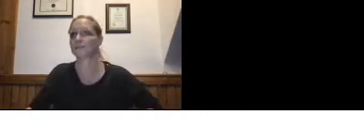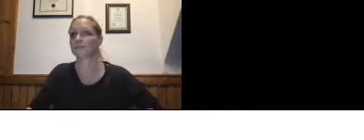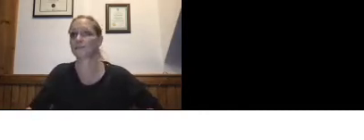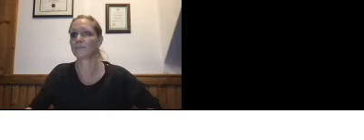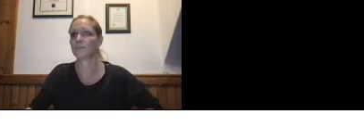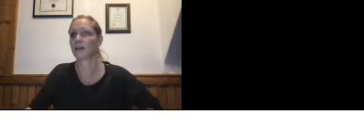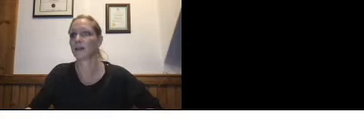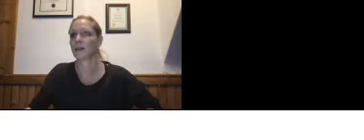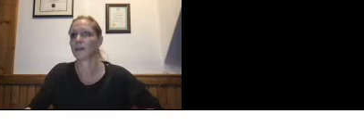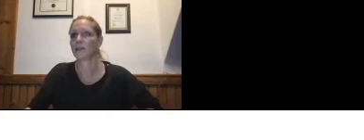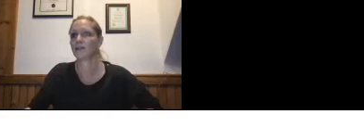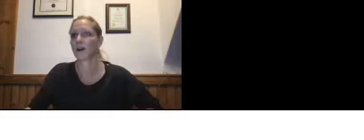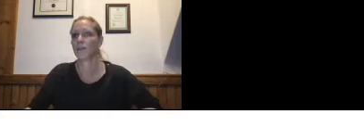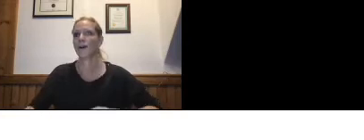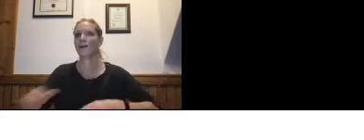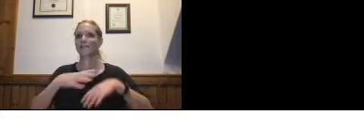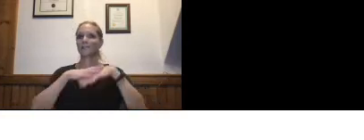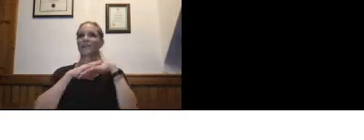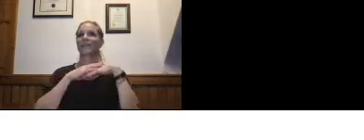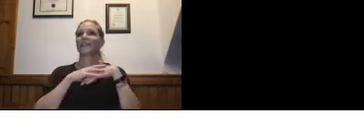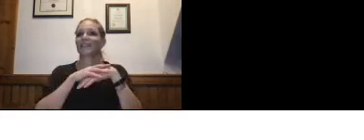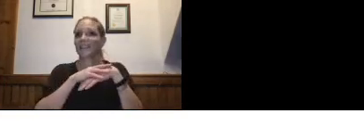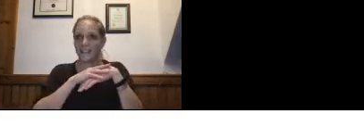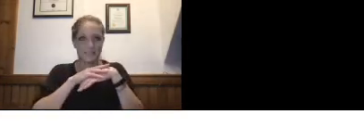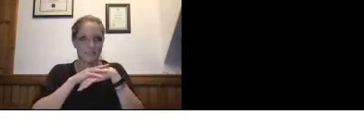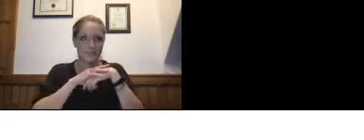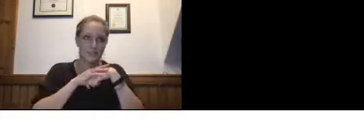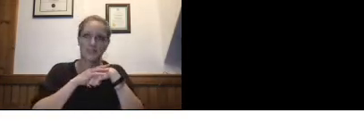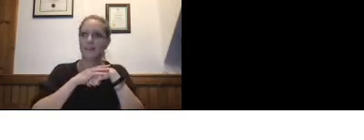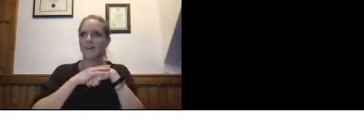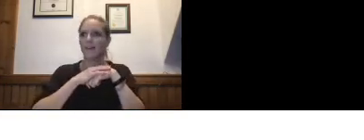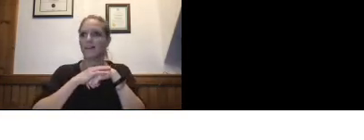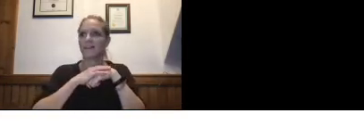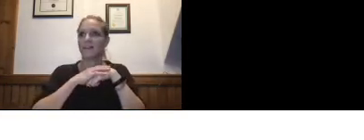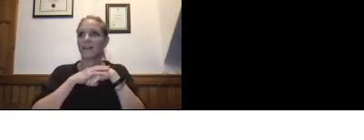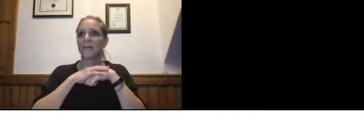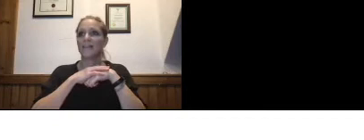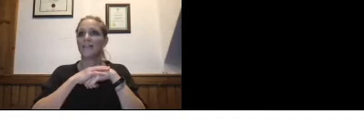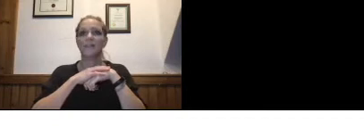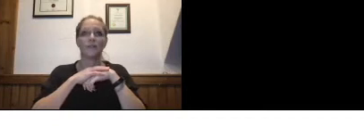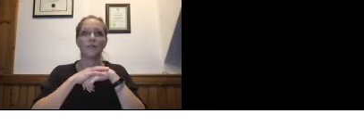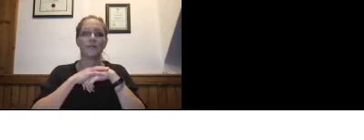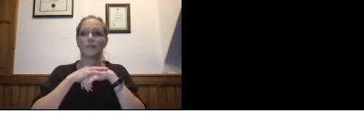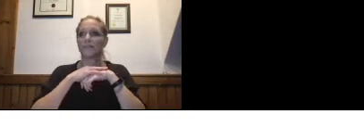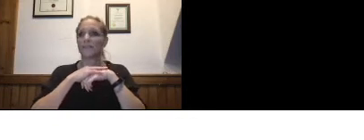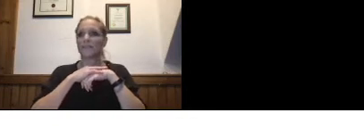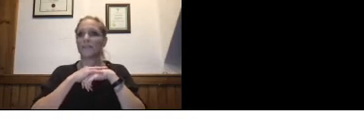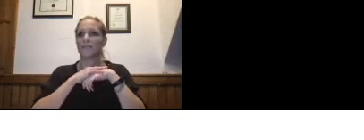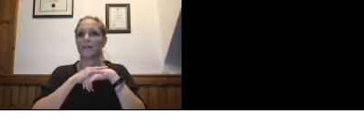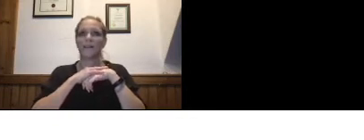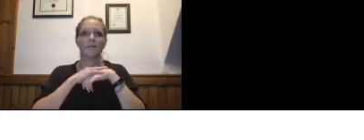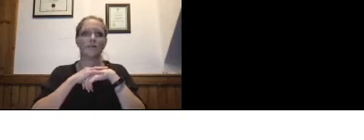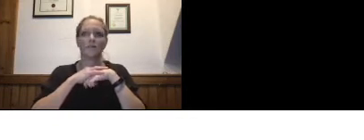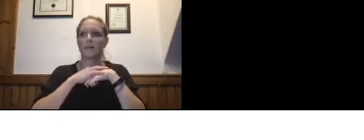protein. So the possible answers are, I would ace a newt, which